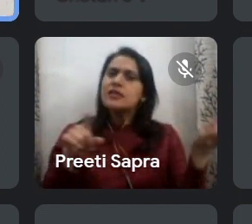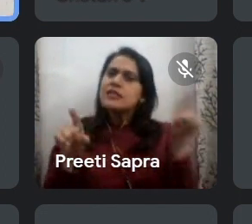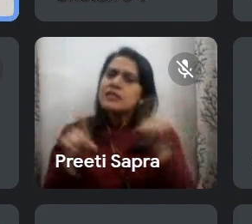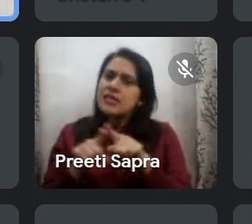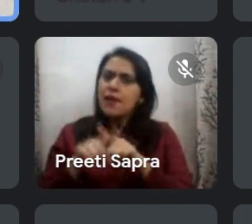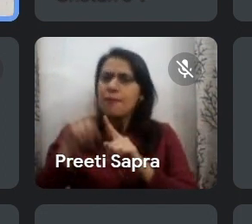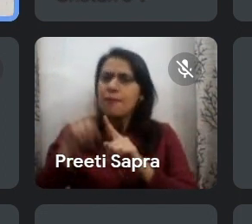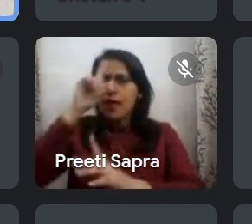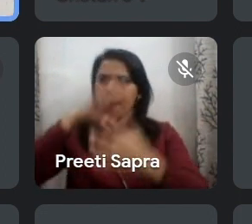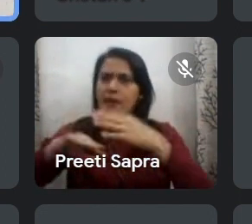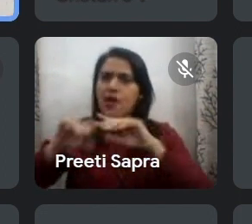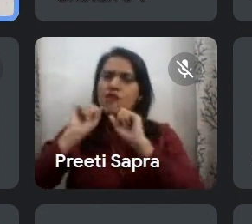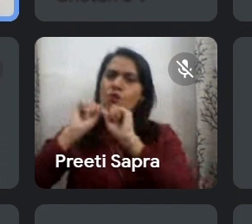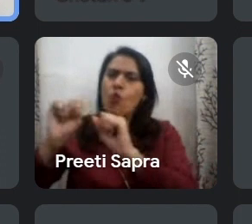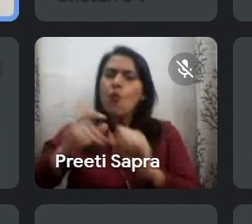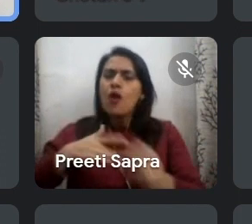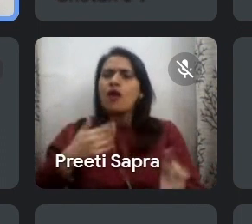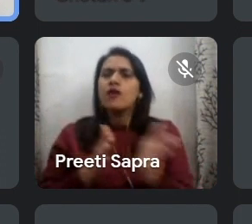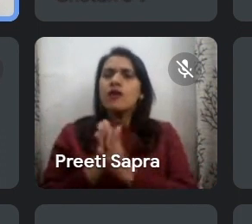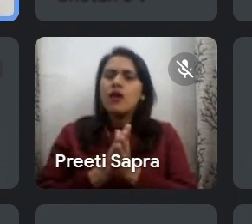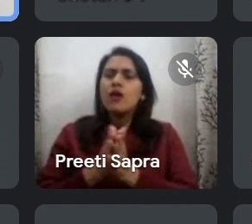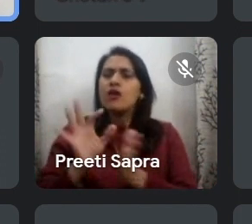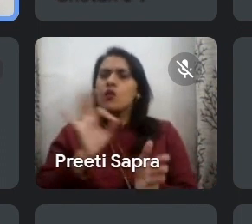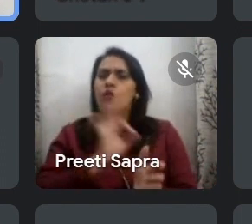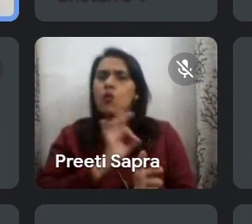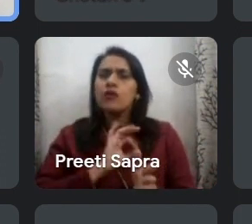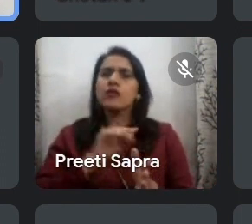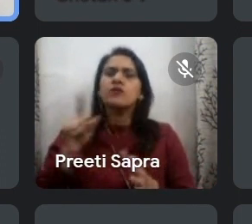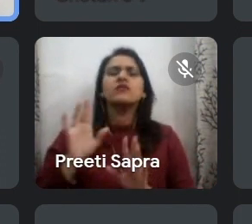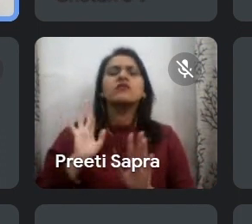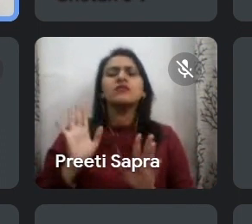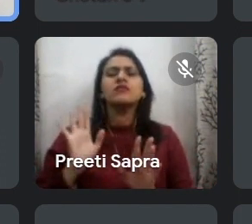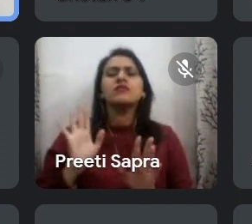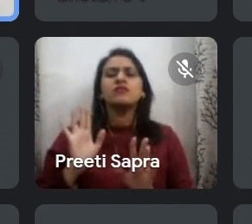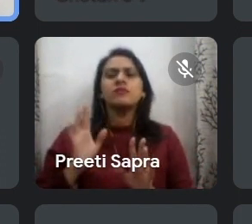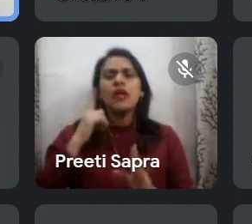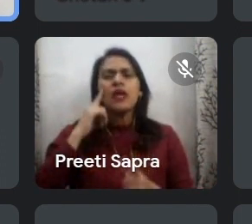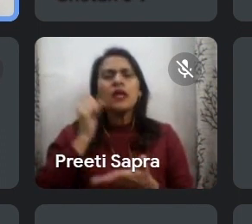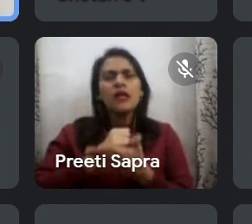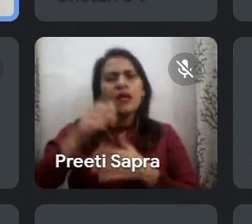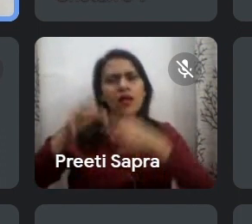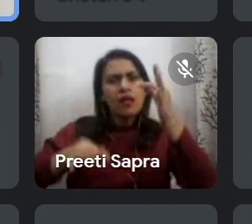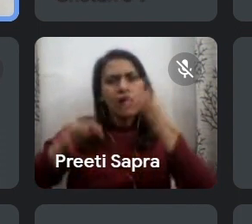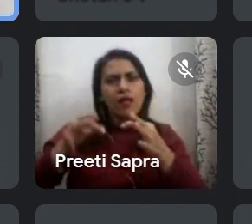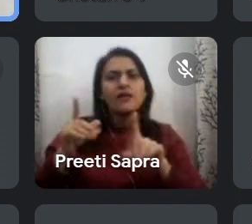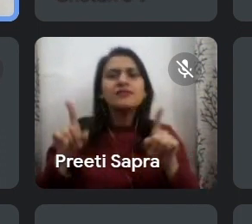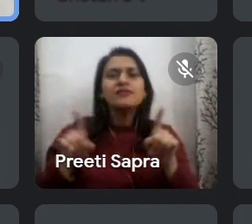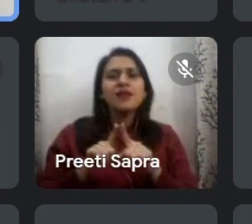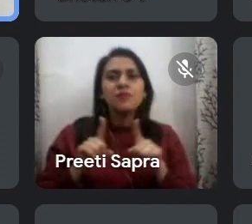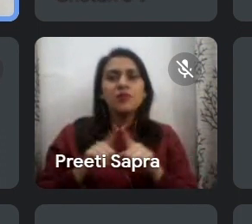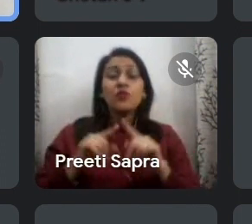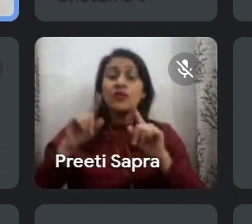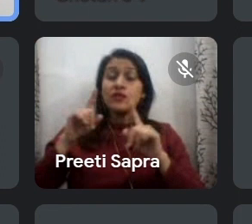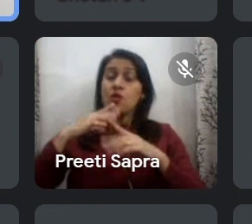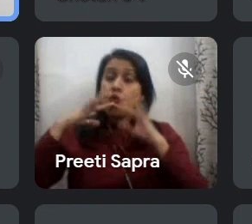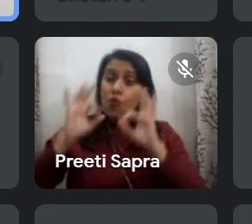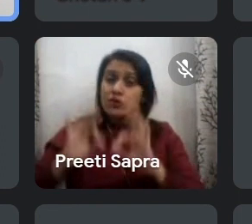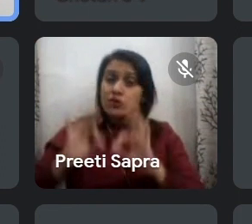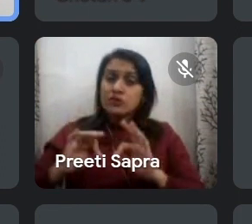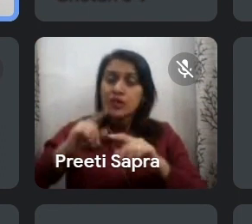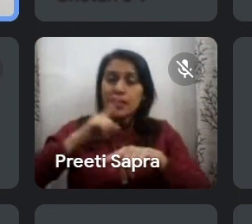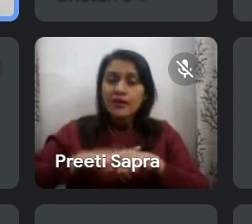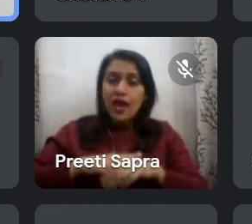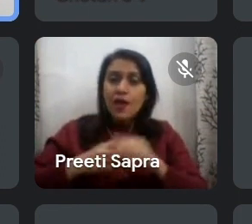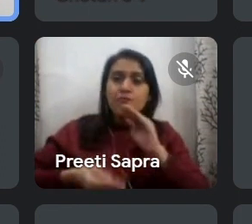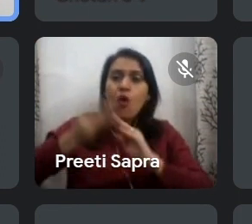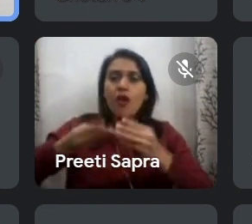time for your interest, for these experimental tools. And that way you are literally giving yourself a little bit more time, a little